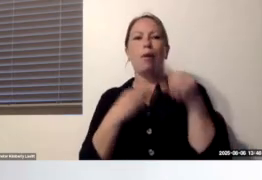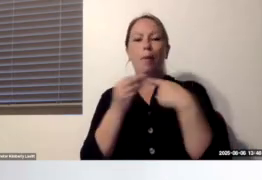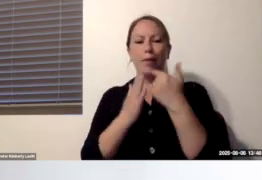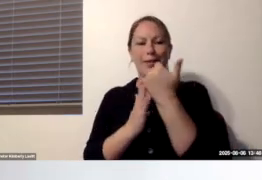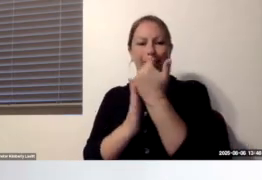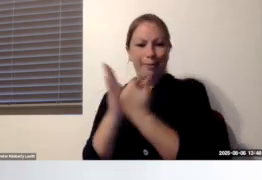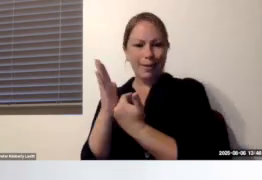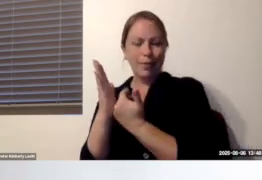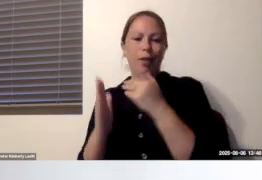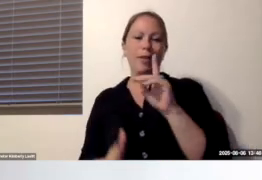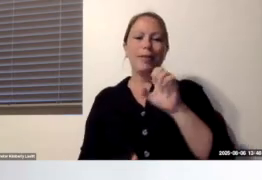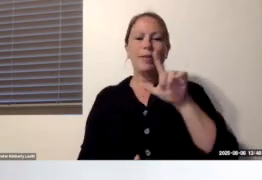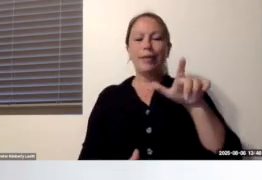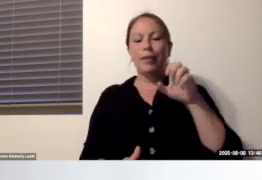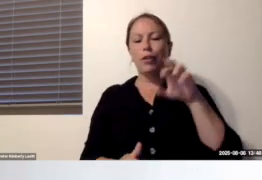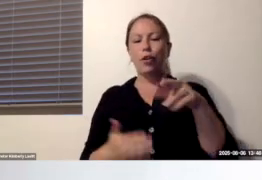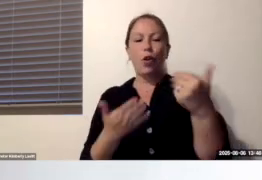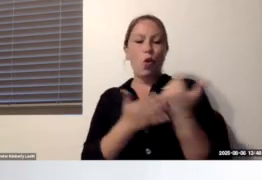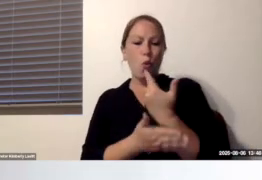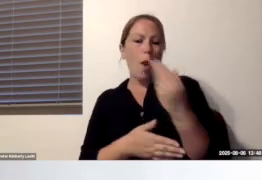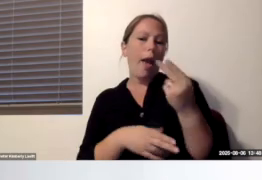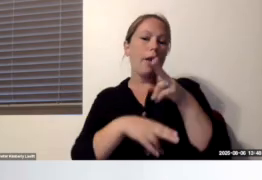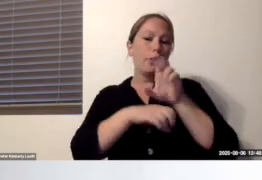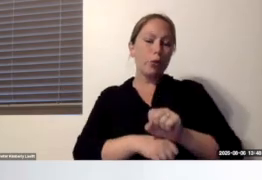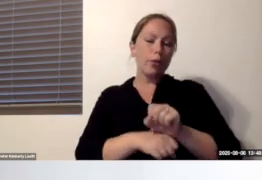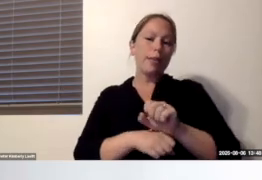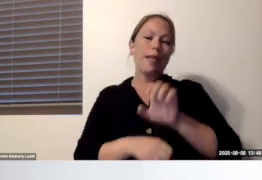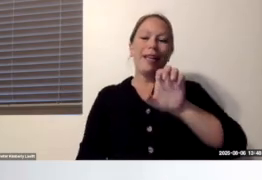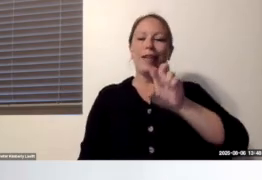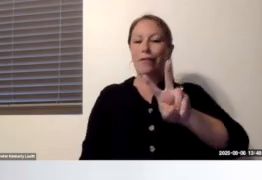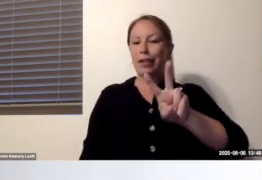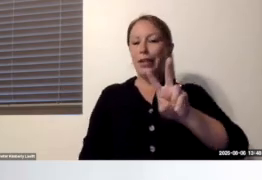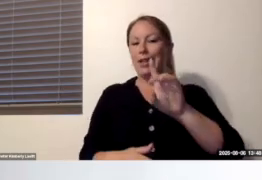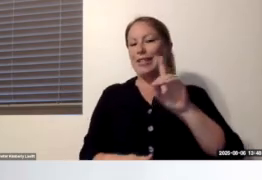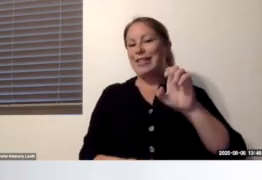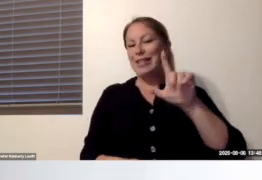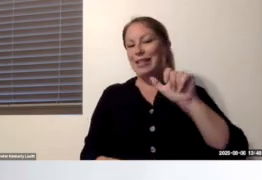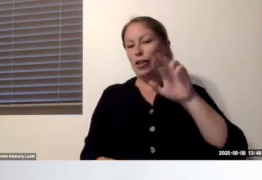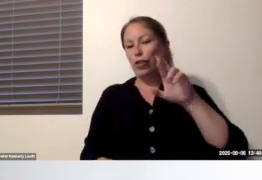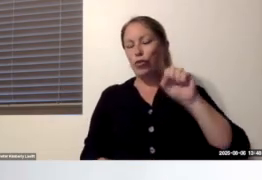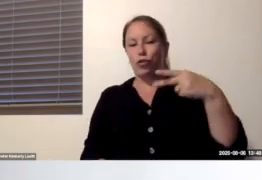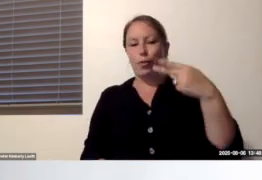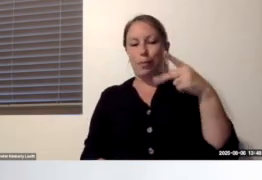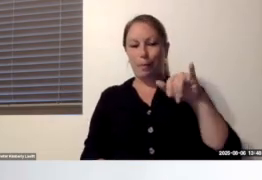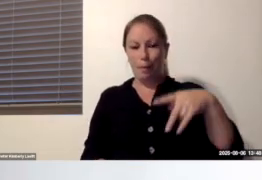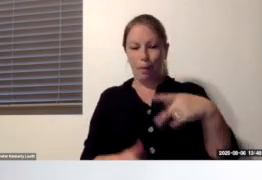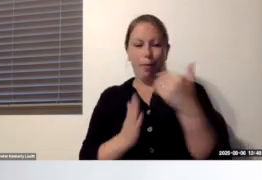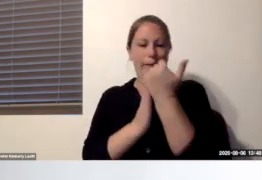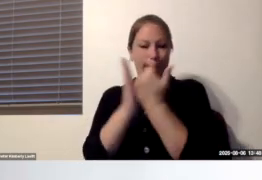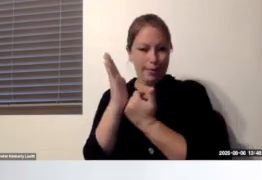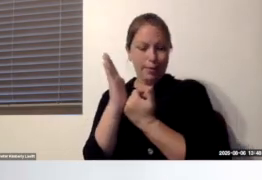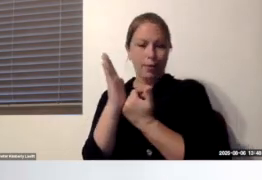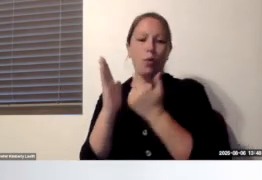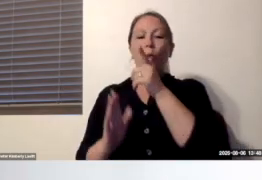you have new and used EV dealerships on that list? And I'd like to know